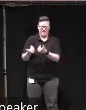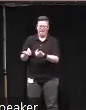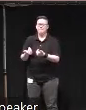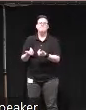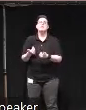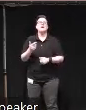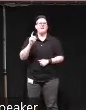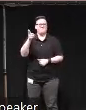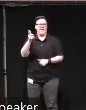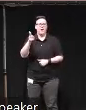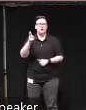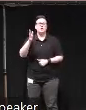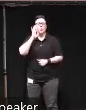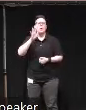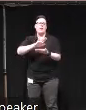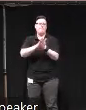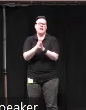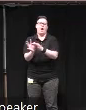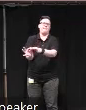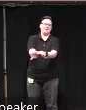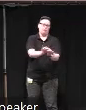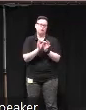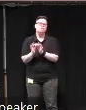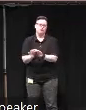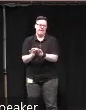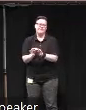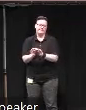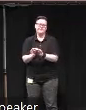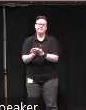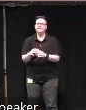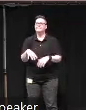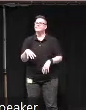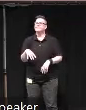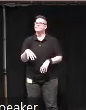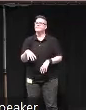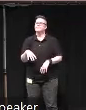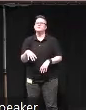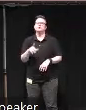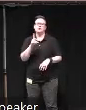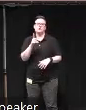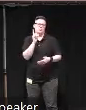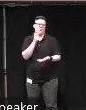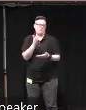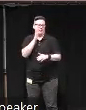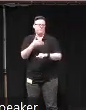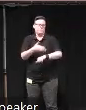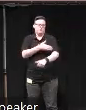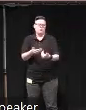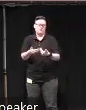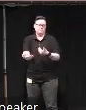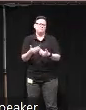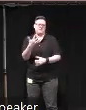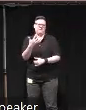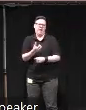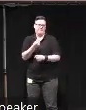going to gradually integrate and be able to enhance over the next 5